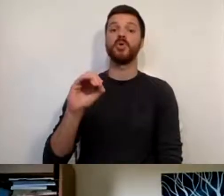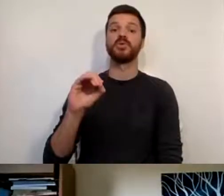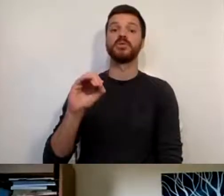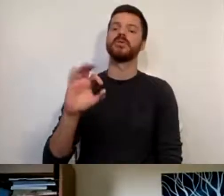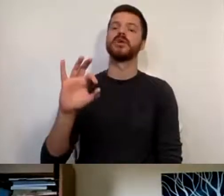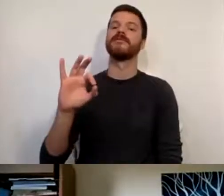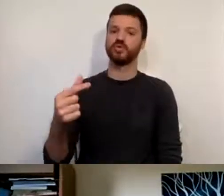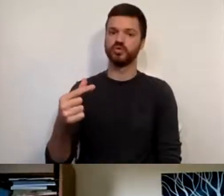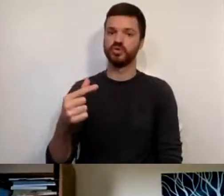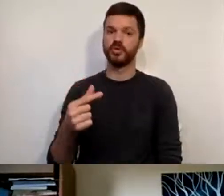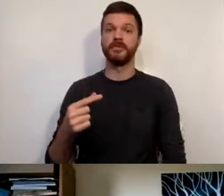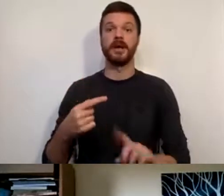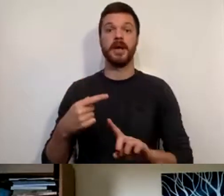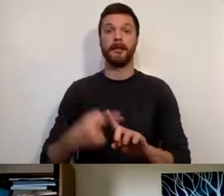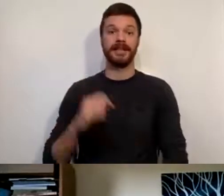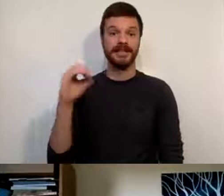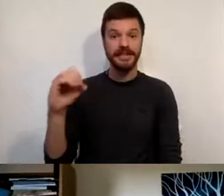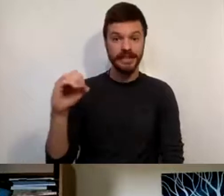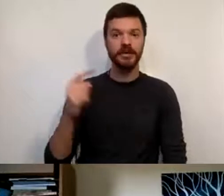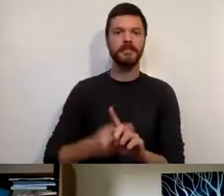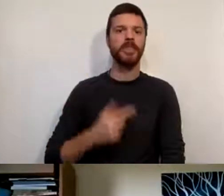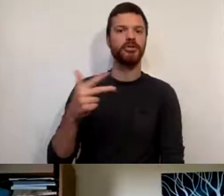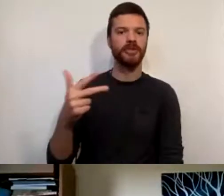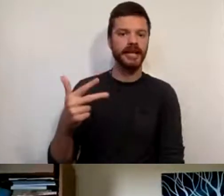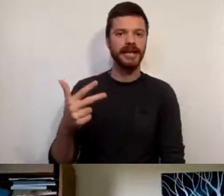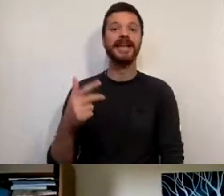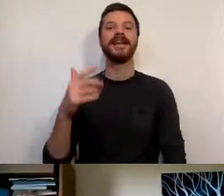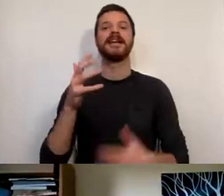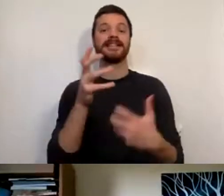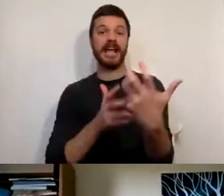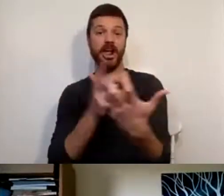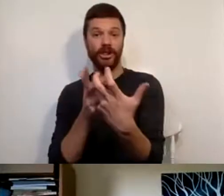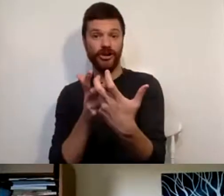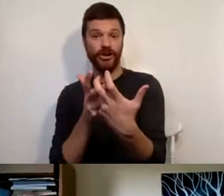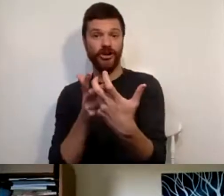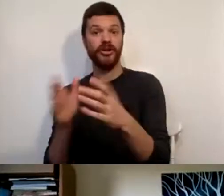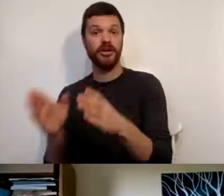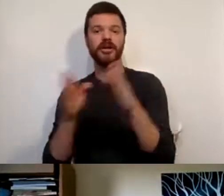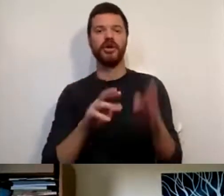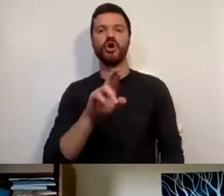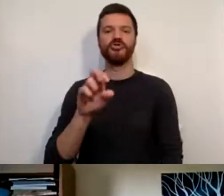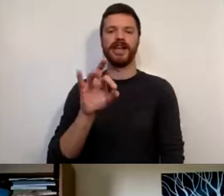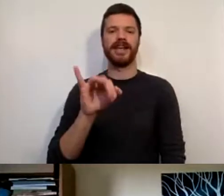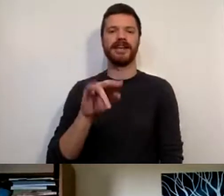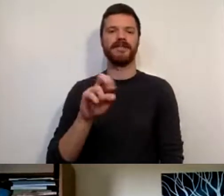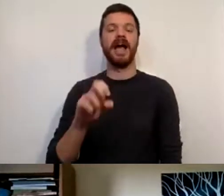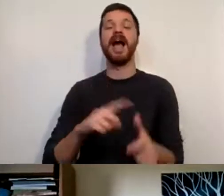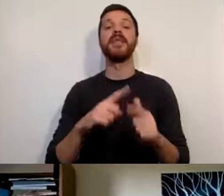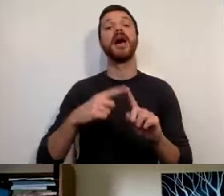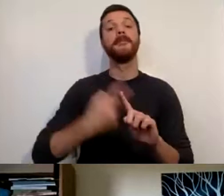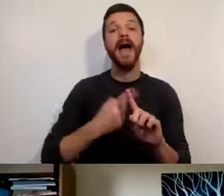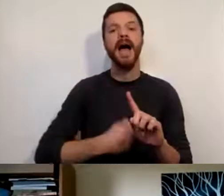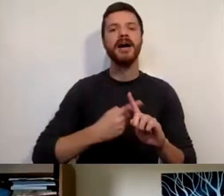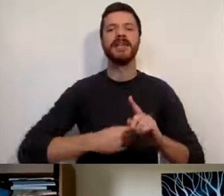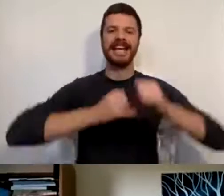and month 3 to tailor and then refine. And then monthly, we're having these individual conversations